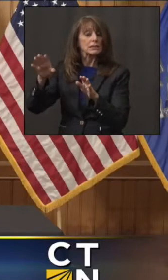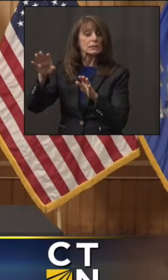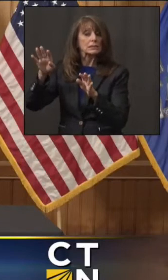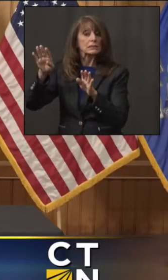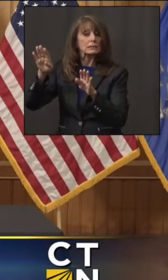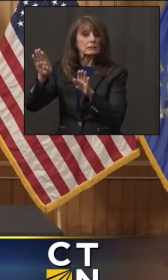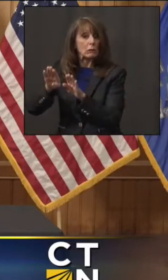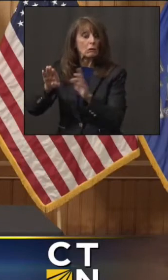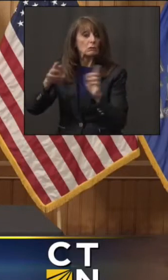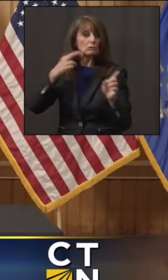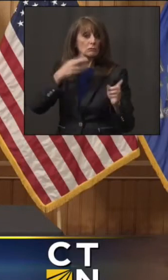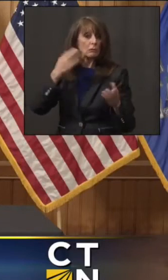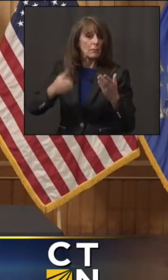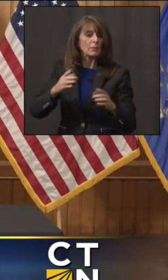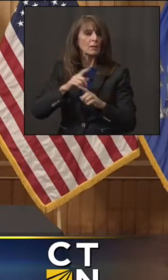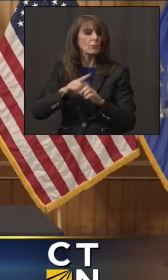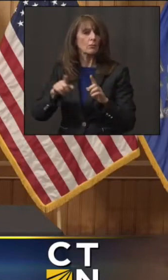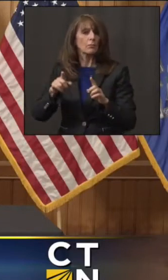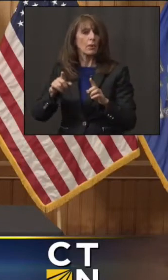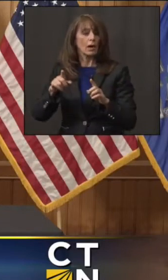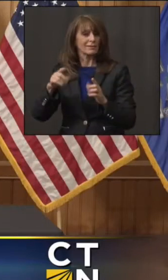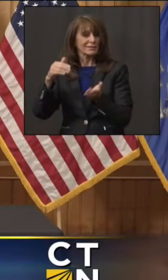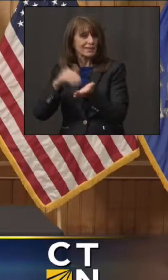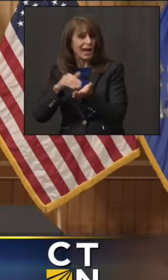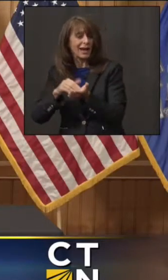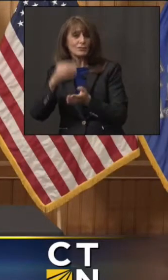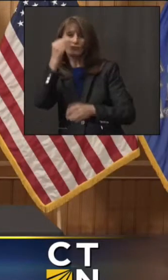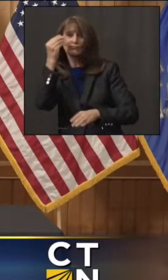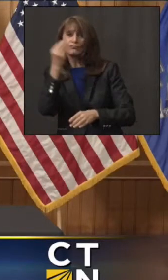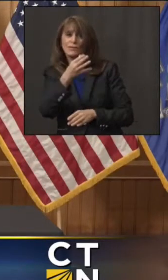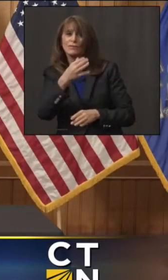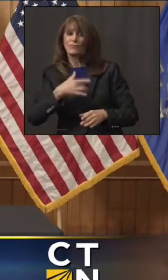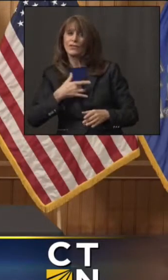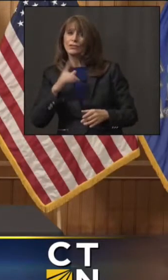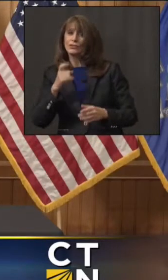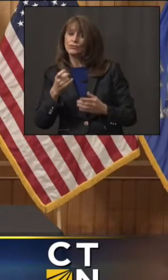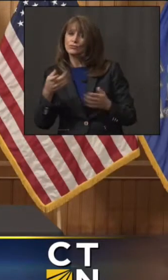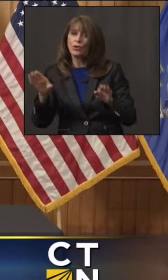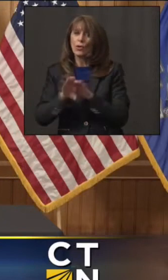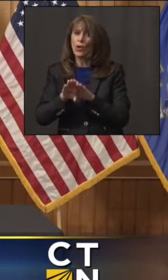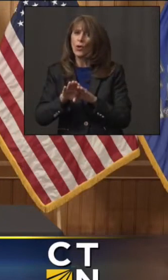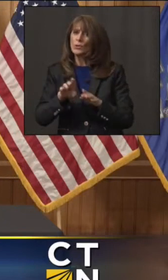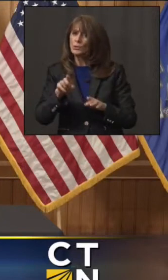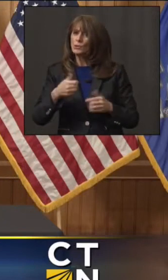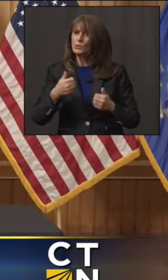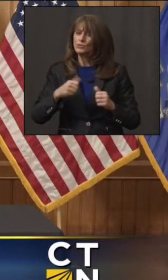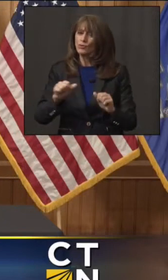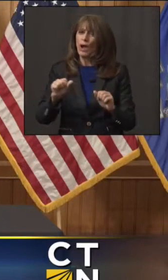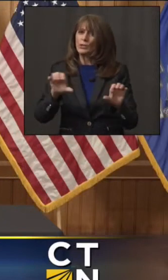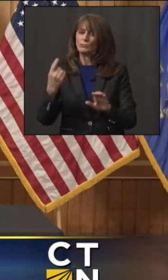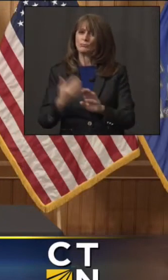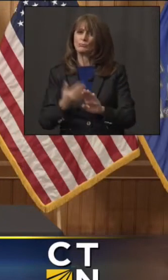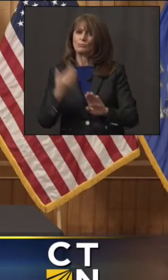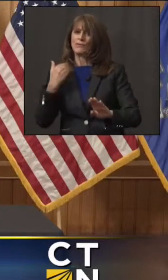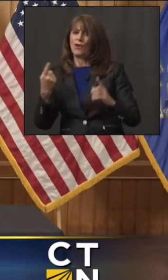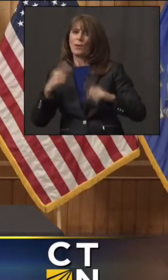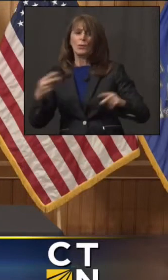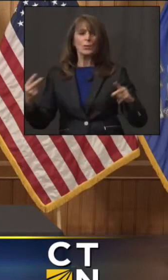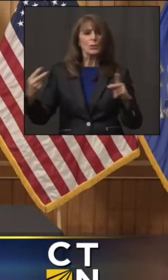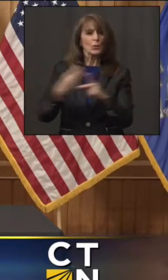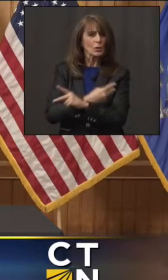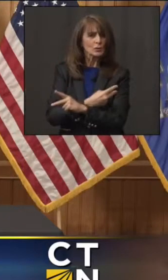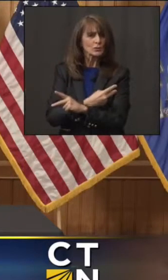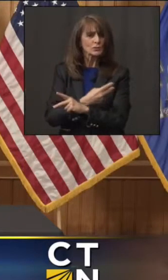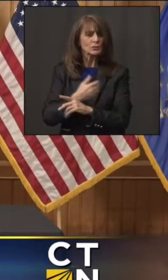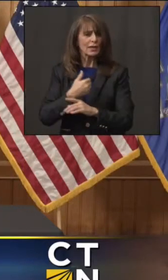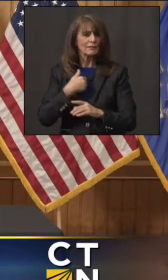the healthcare people have indicated. Would you try and be proactive? You mentioned those, having those